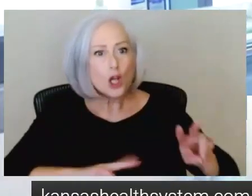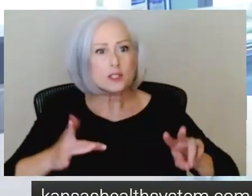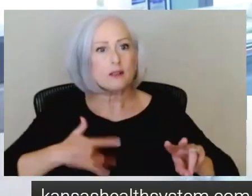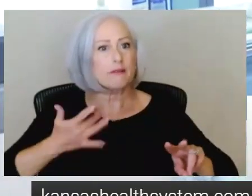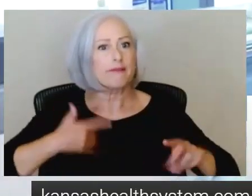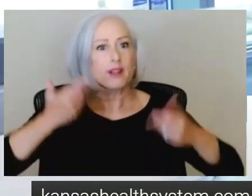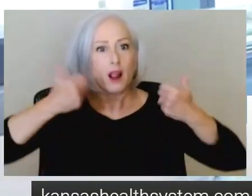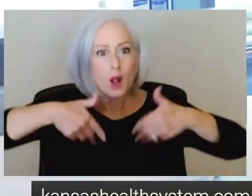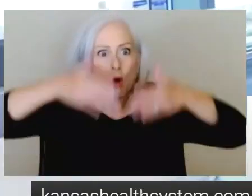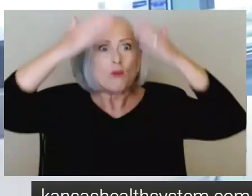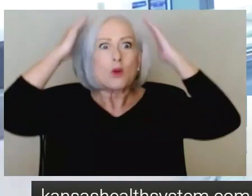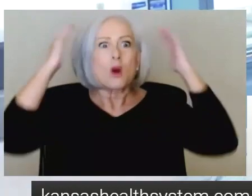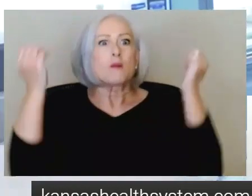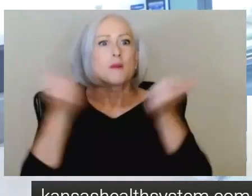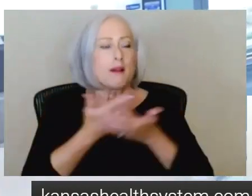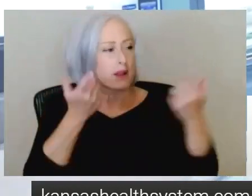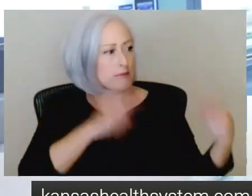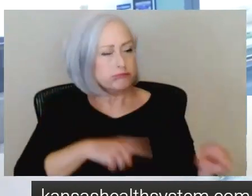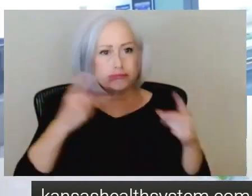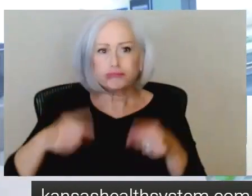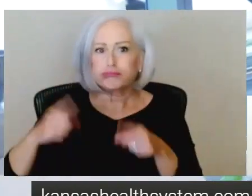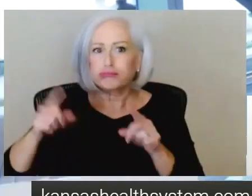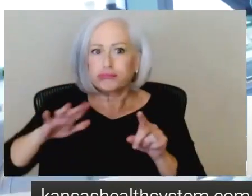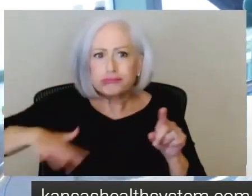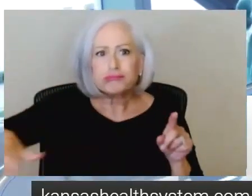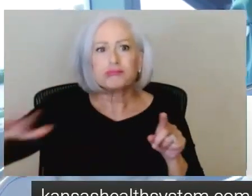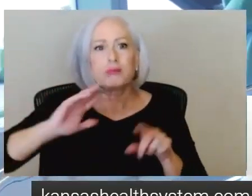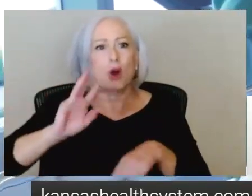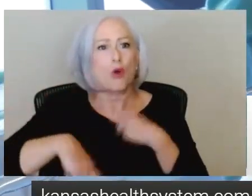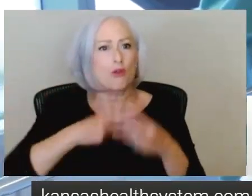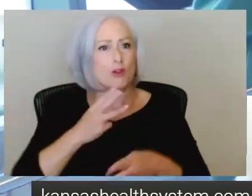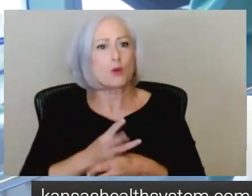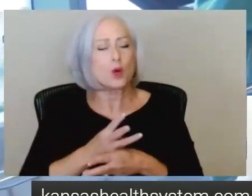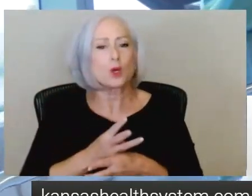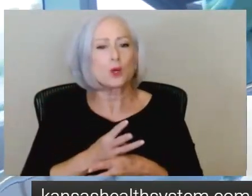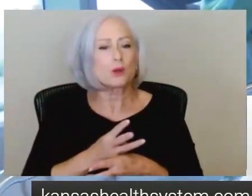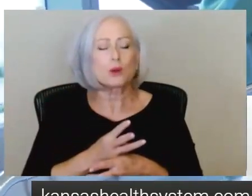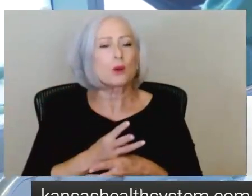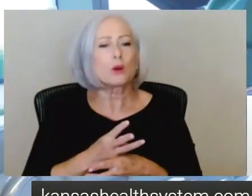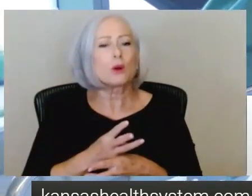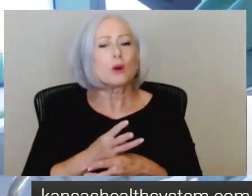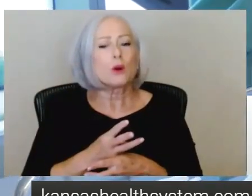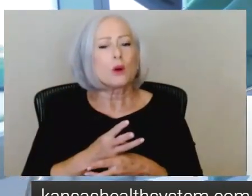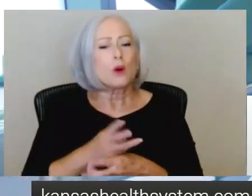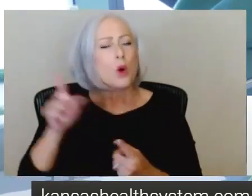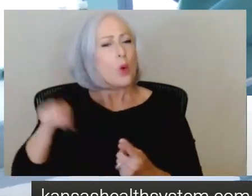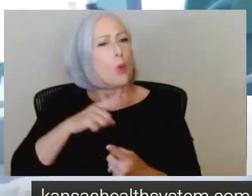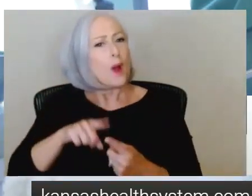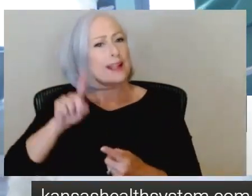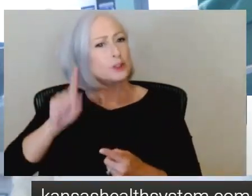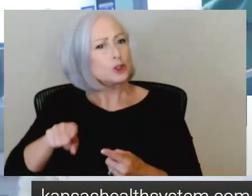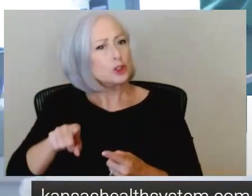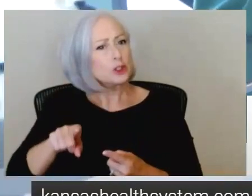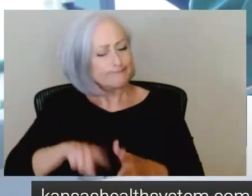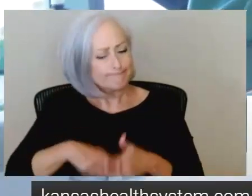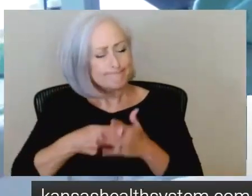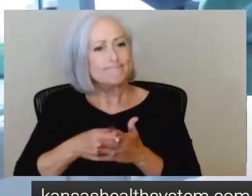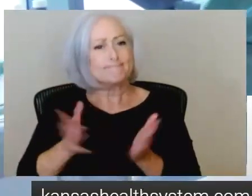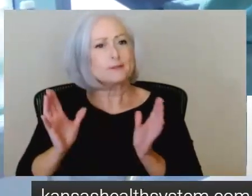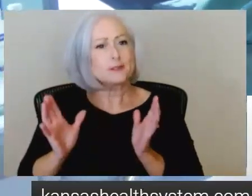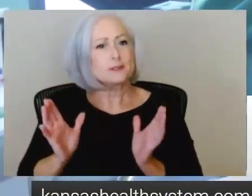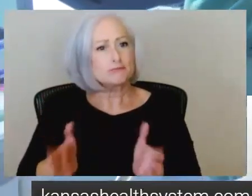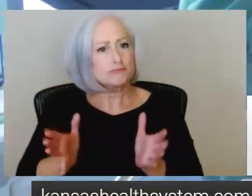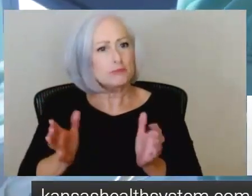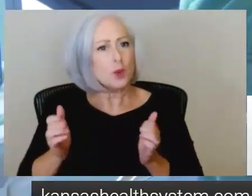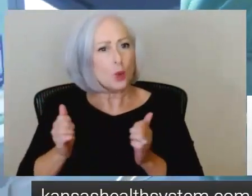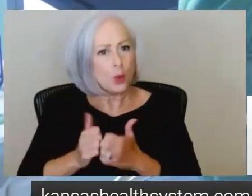else happening in the world, at what point should they talk to someone like you, an expert, about this procedure